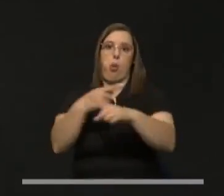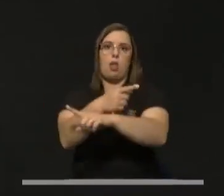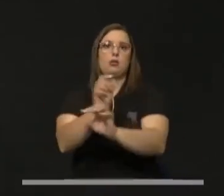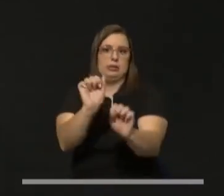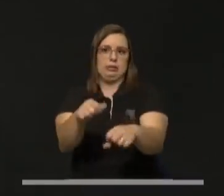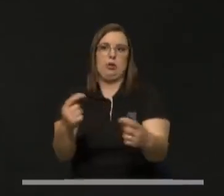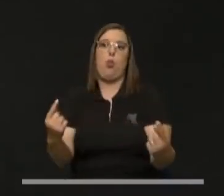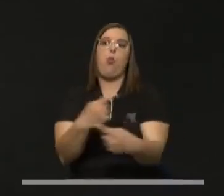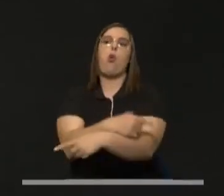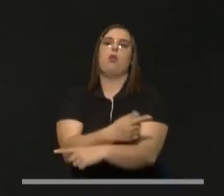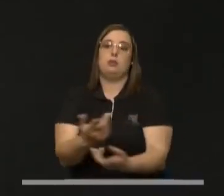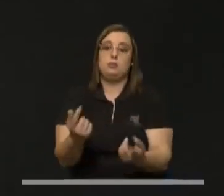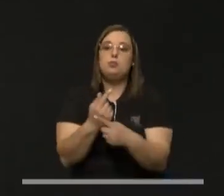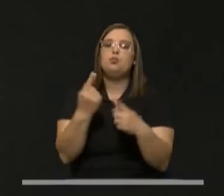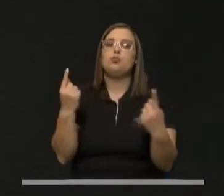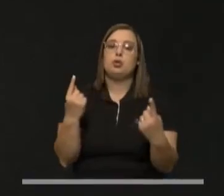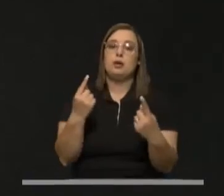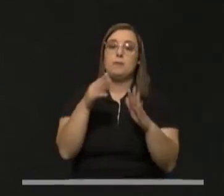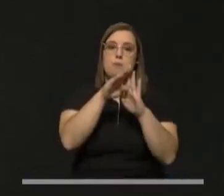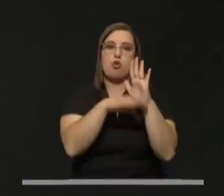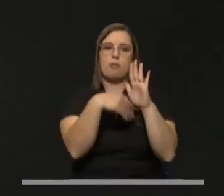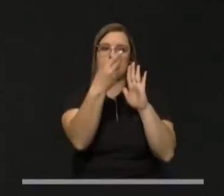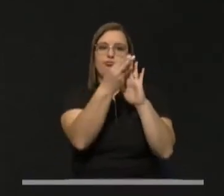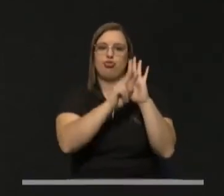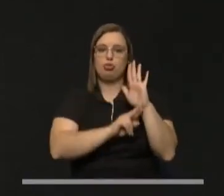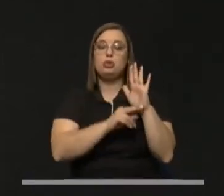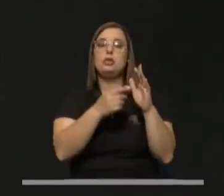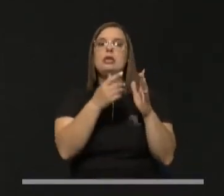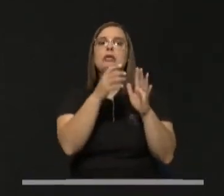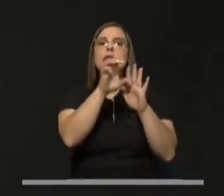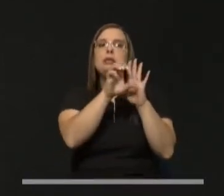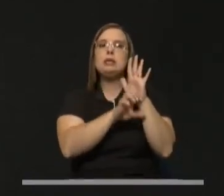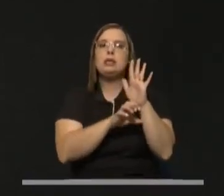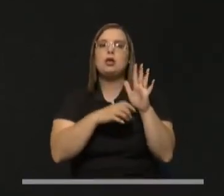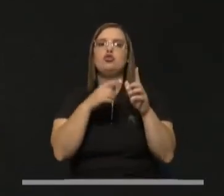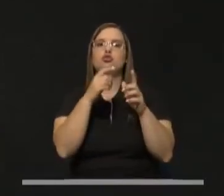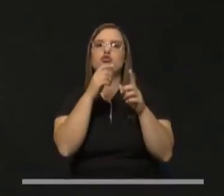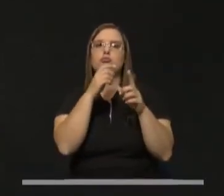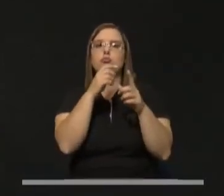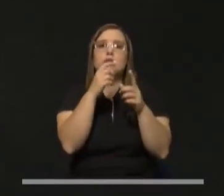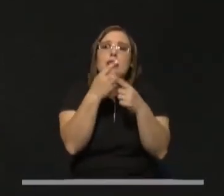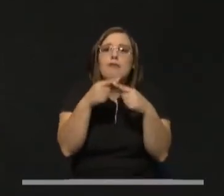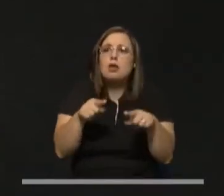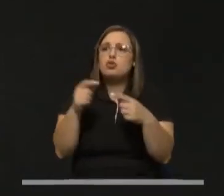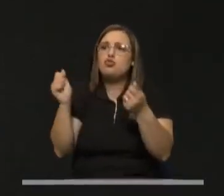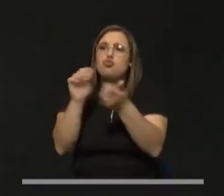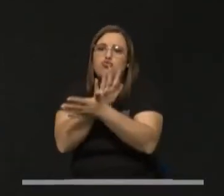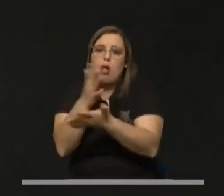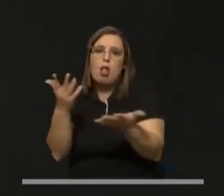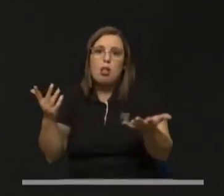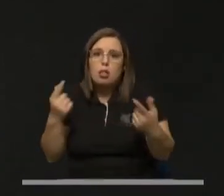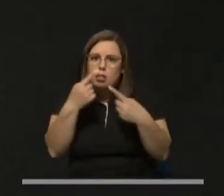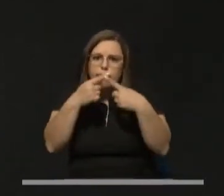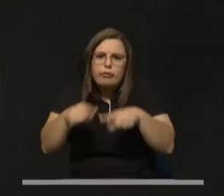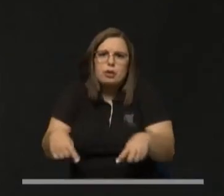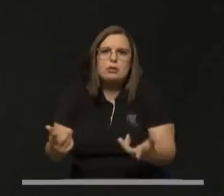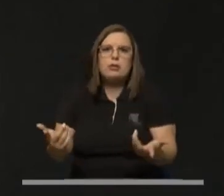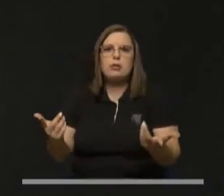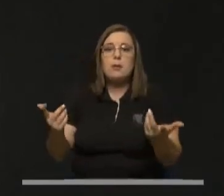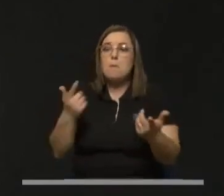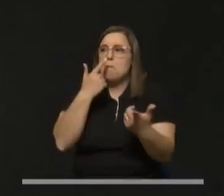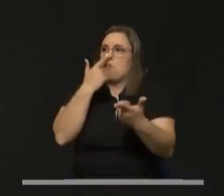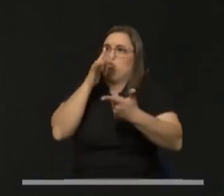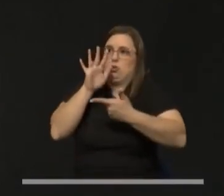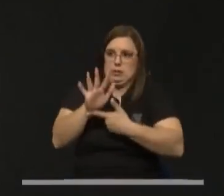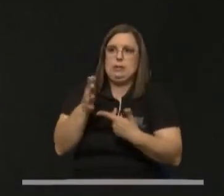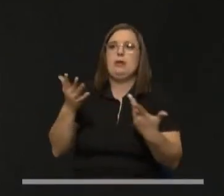receive first of all, and biased. Because algorithms have editorial criteria which are different from journalism. Now, they